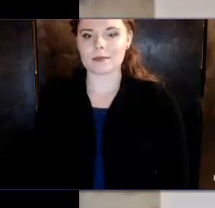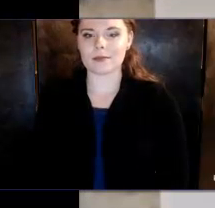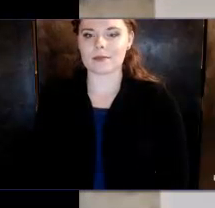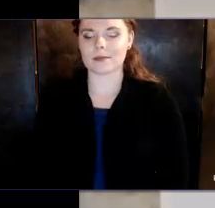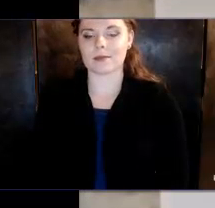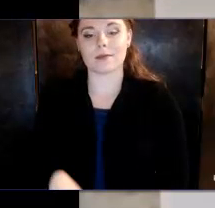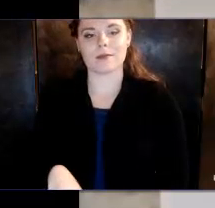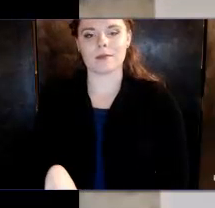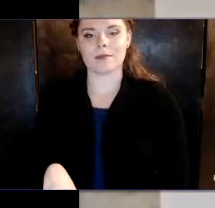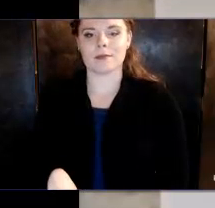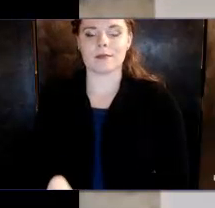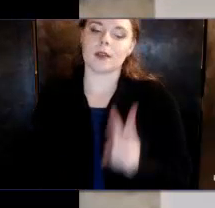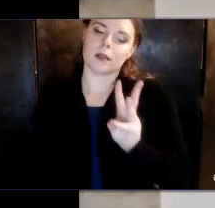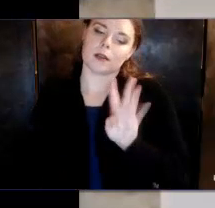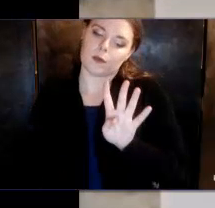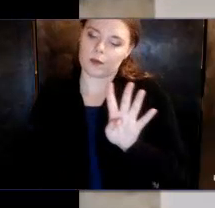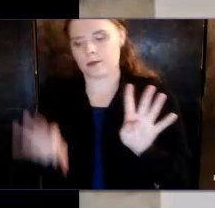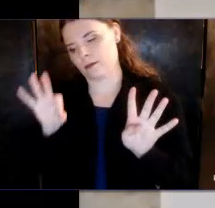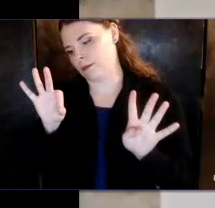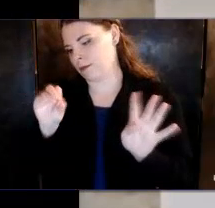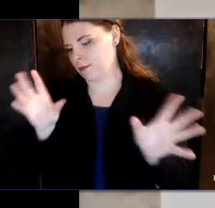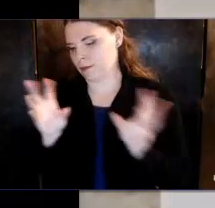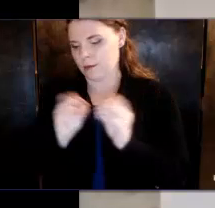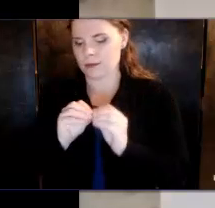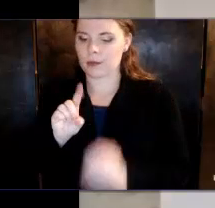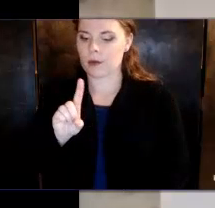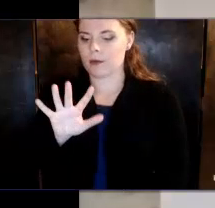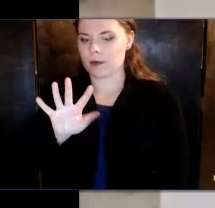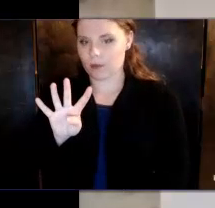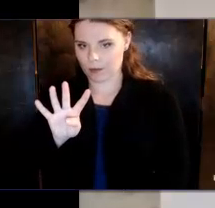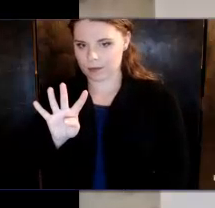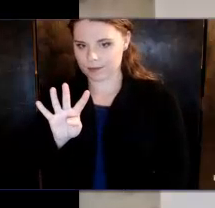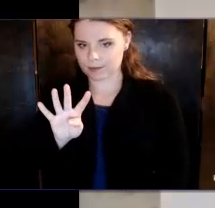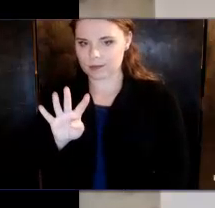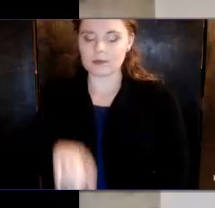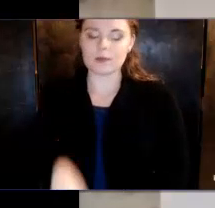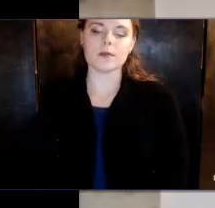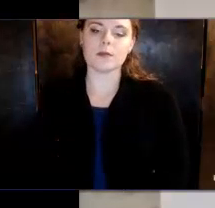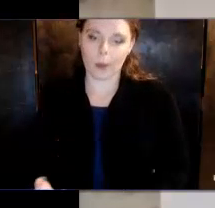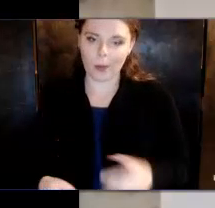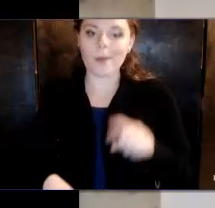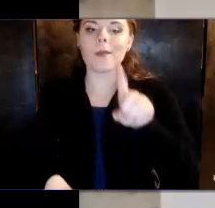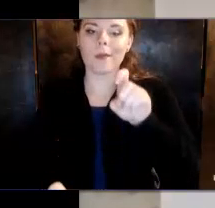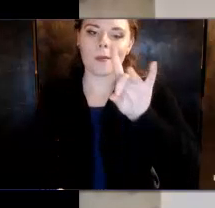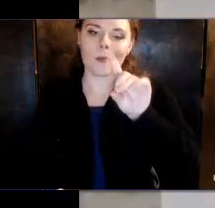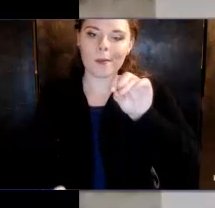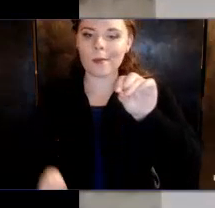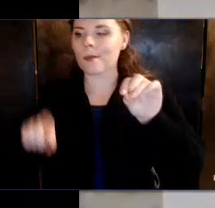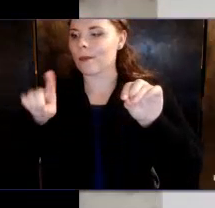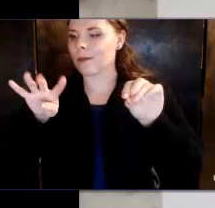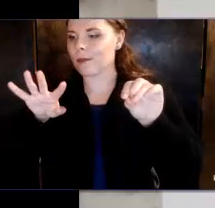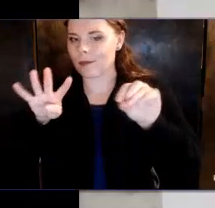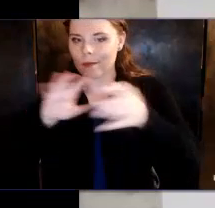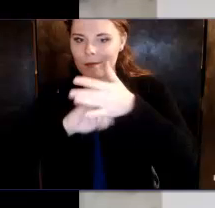64 plus 90 was 154, and so now 180 minus 154